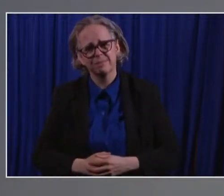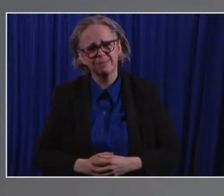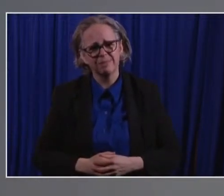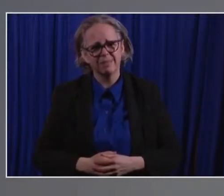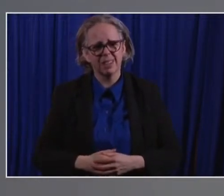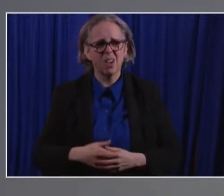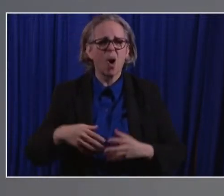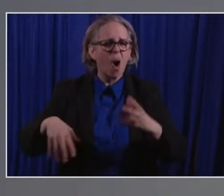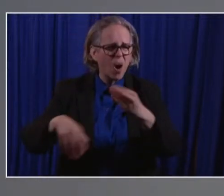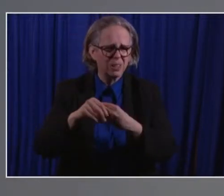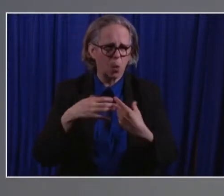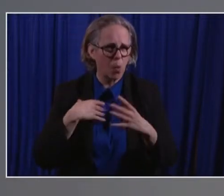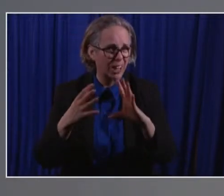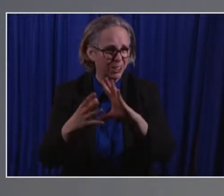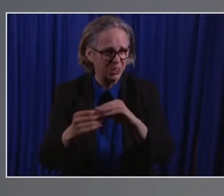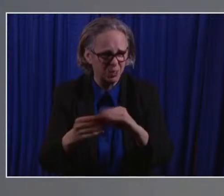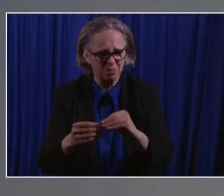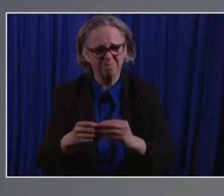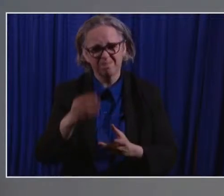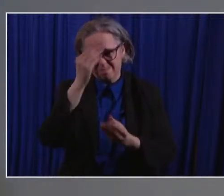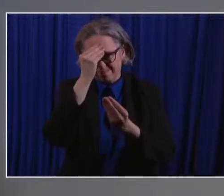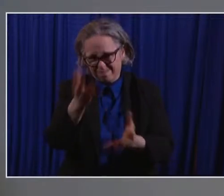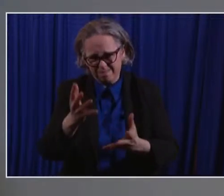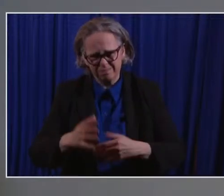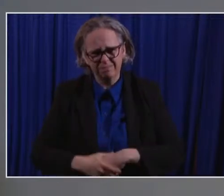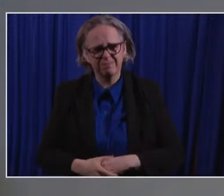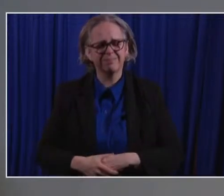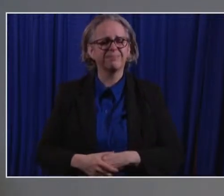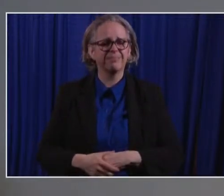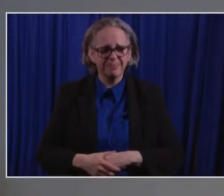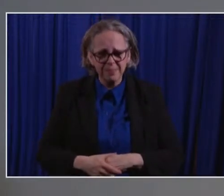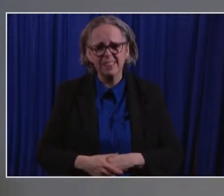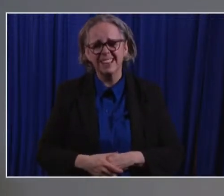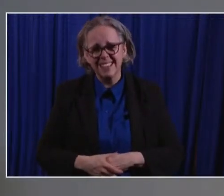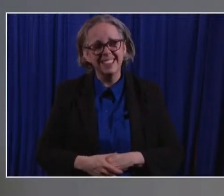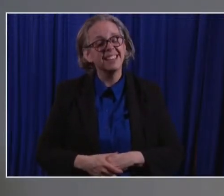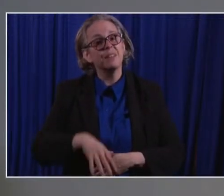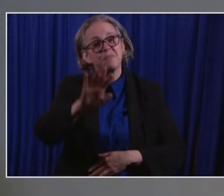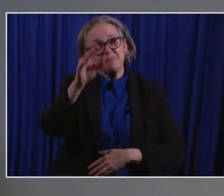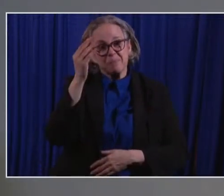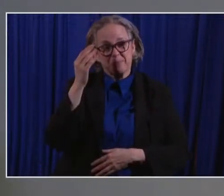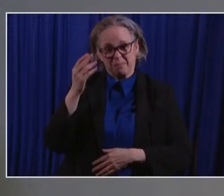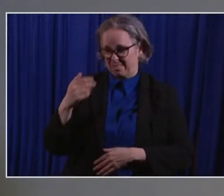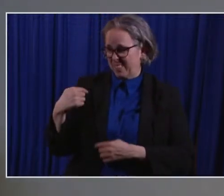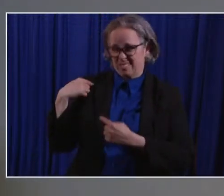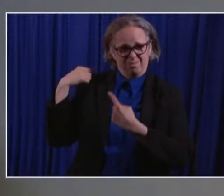more than 95% of